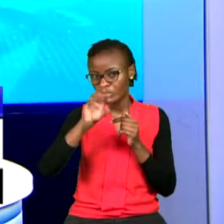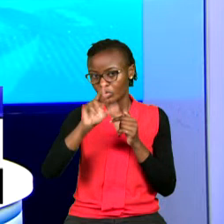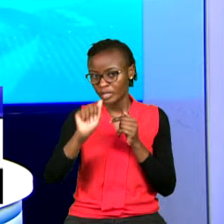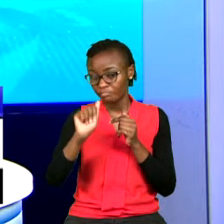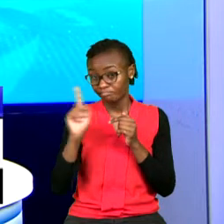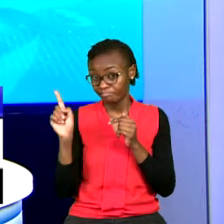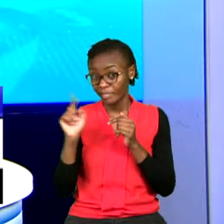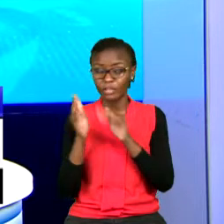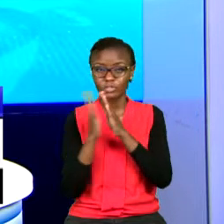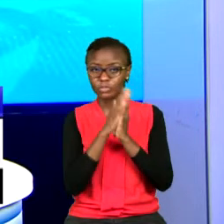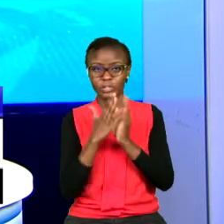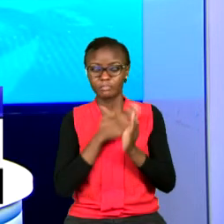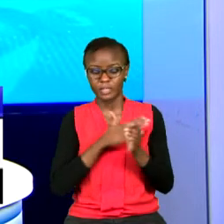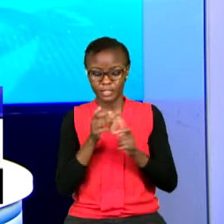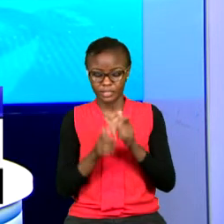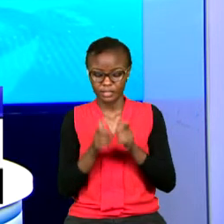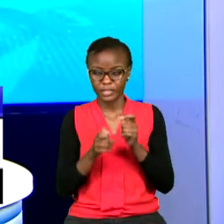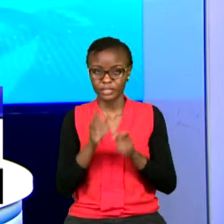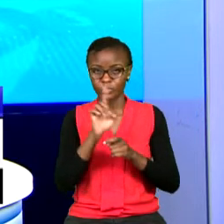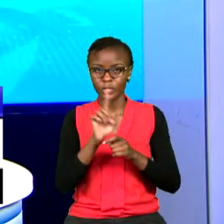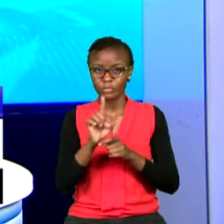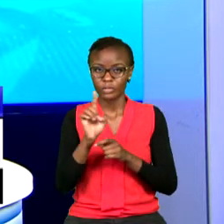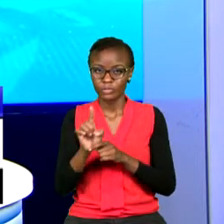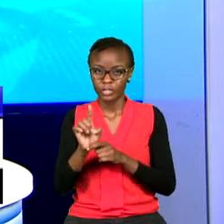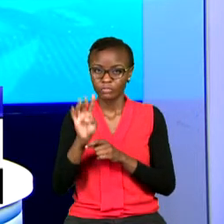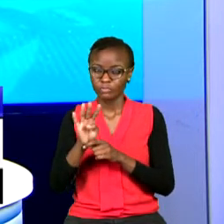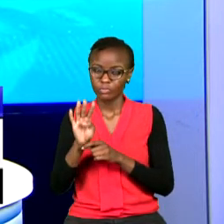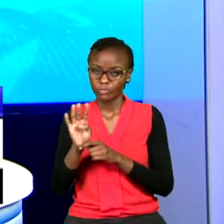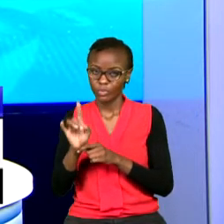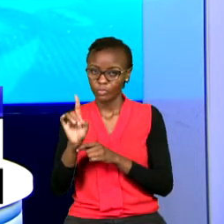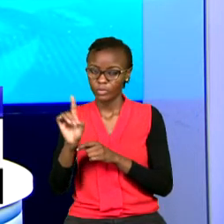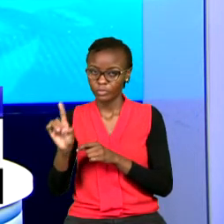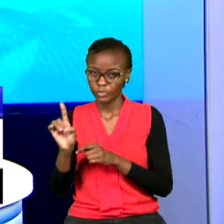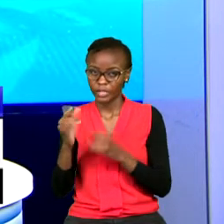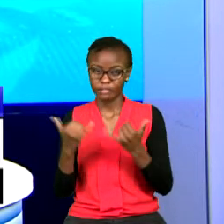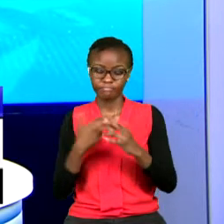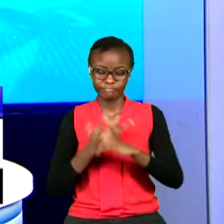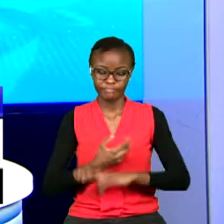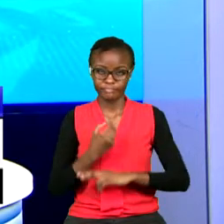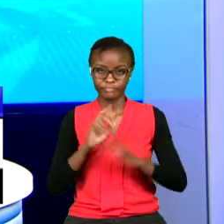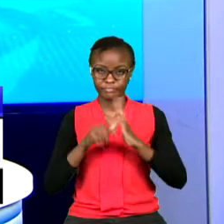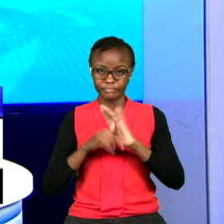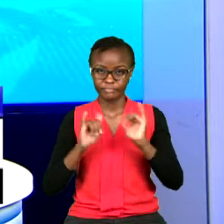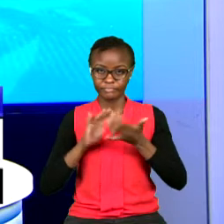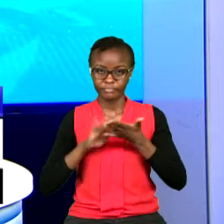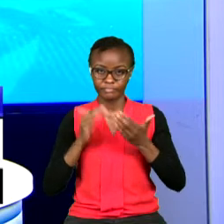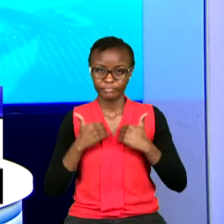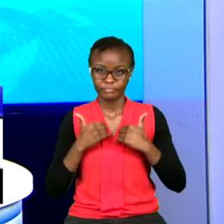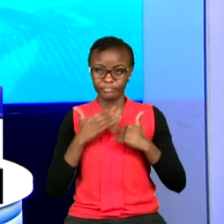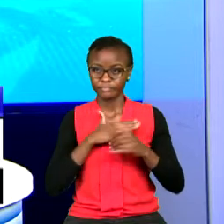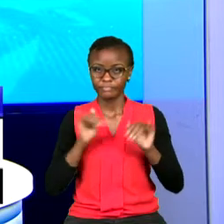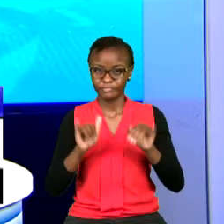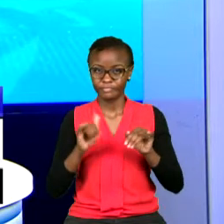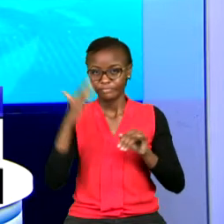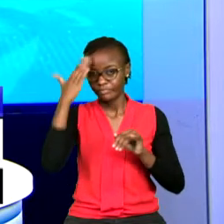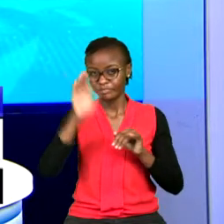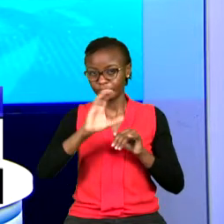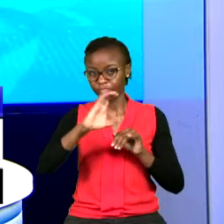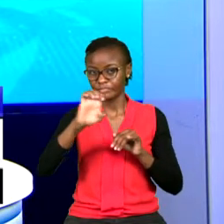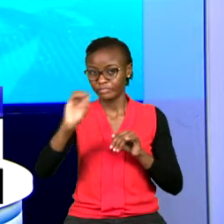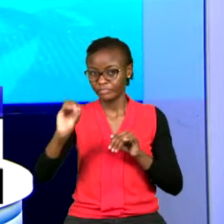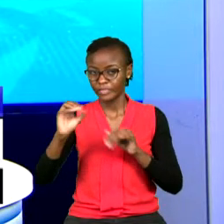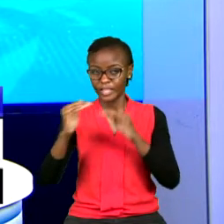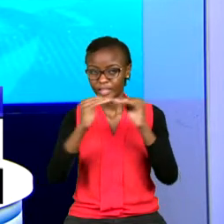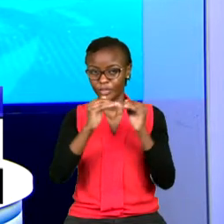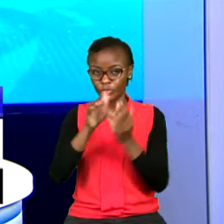111 444 or Switch TV Kenya and a link on Ombogo. We now take a short commercial break. Stay tuned. After this is Know Your CEO, Equity Group